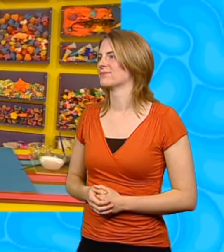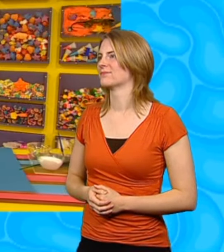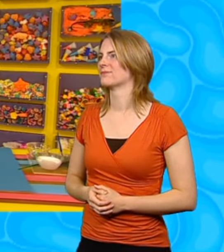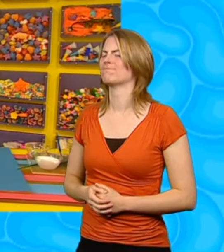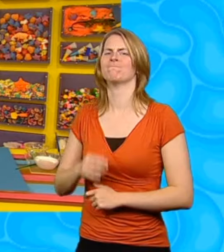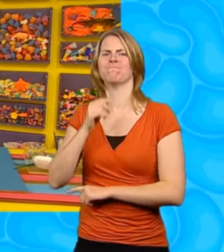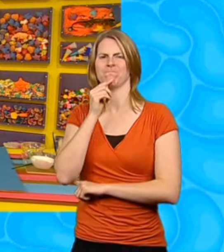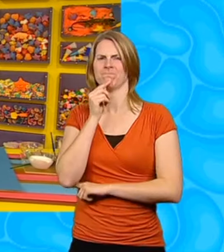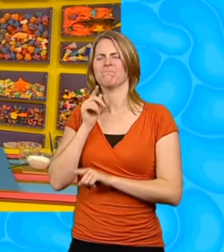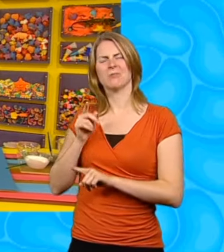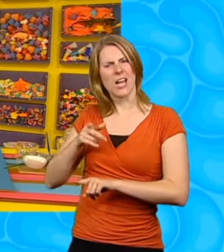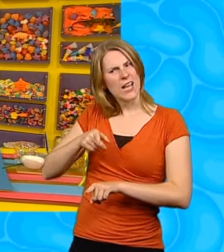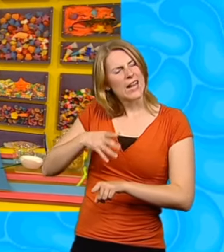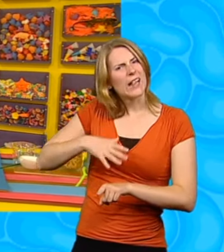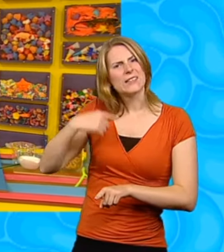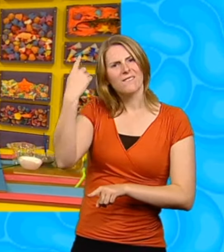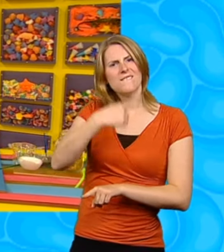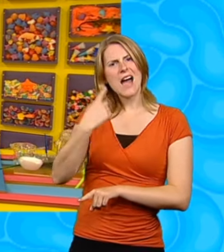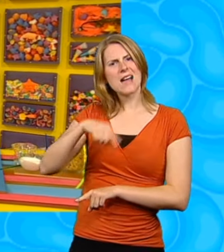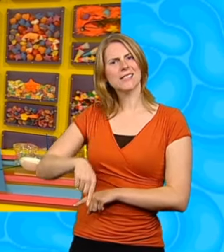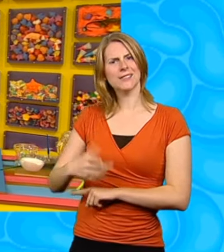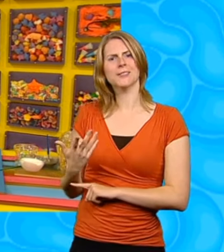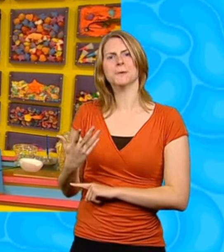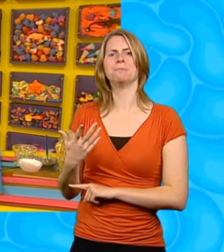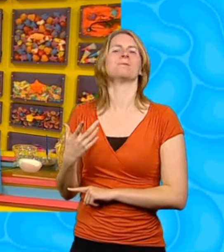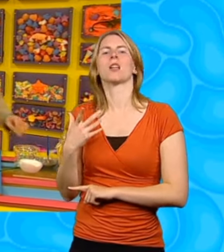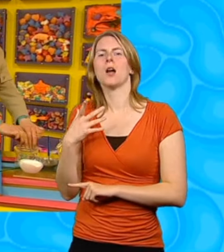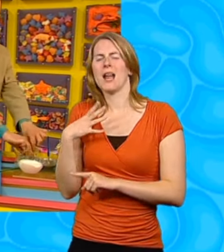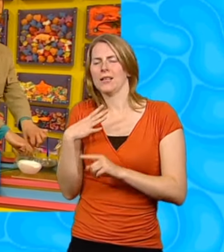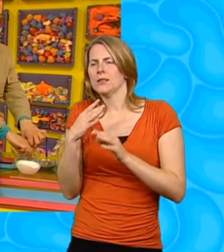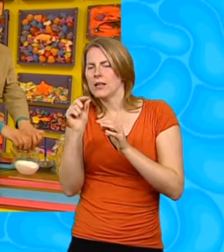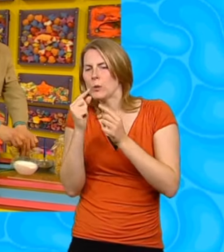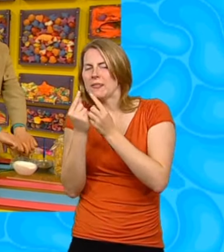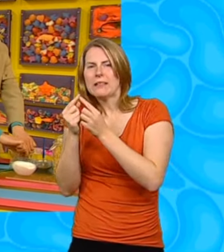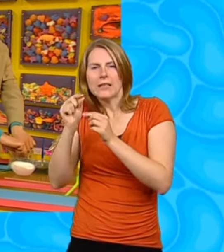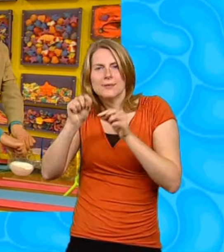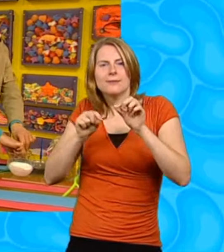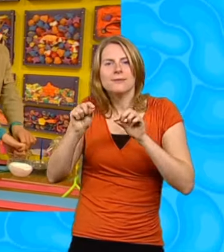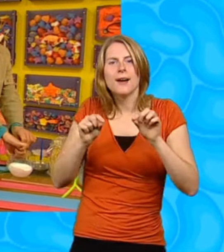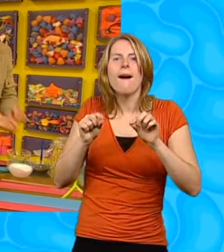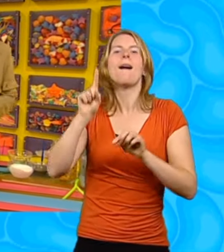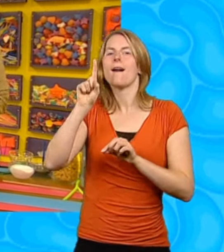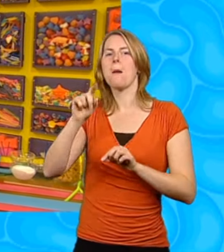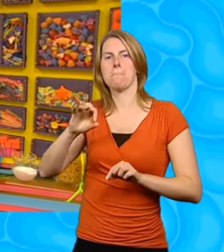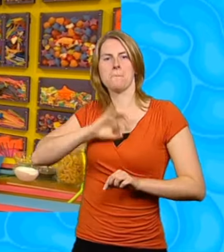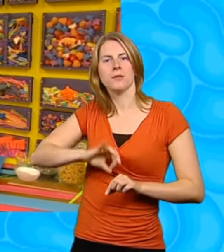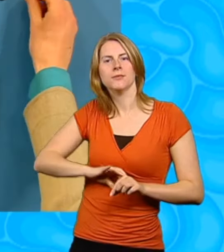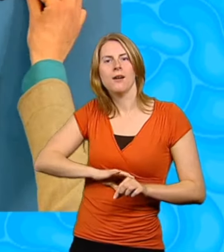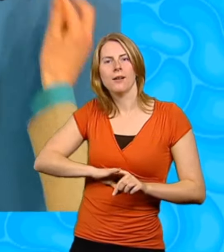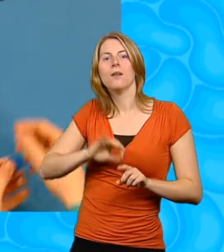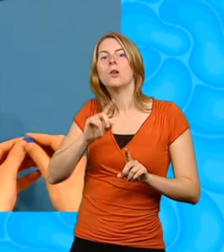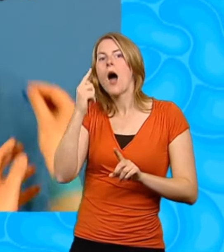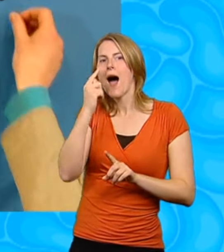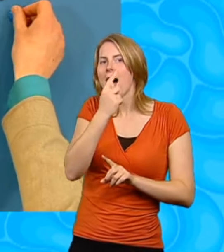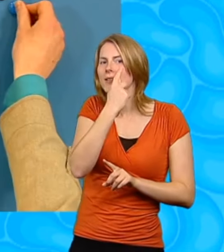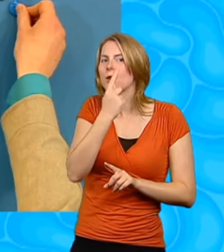You need a face, and you can use all sorts of bits and pieces for this. I'm going to use some buttons for his eyes